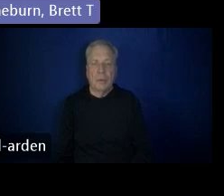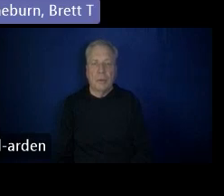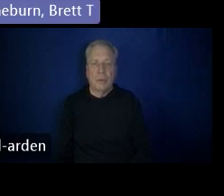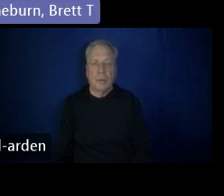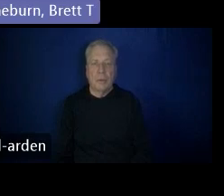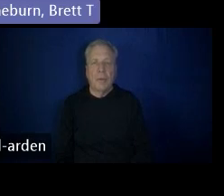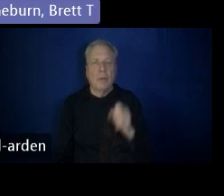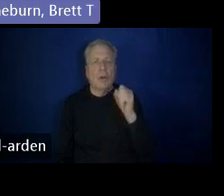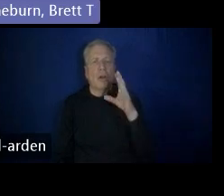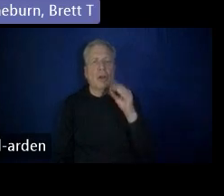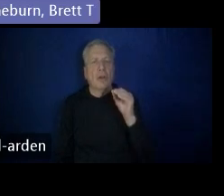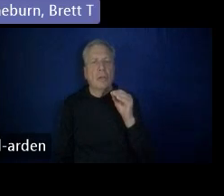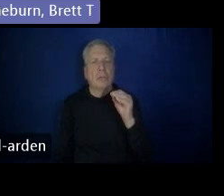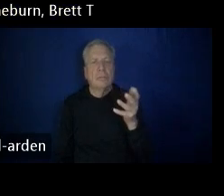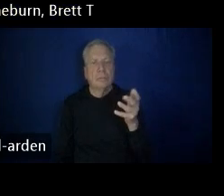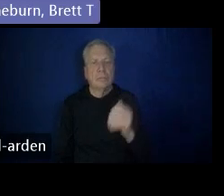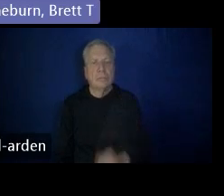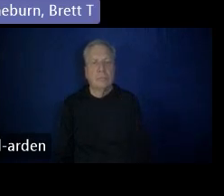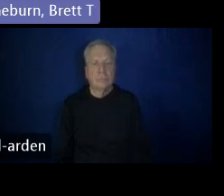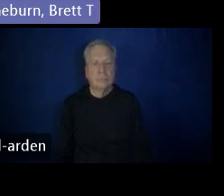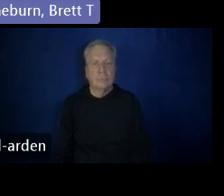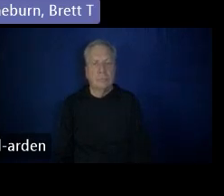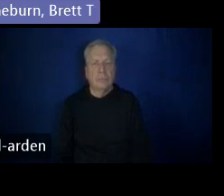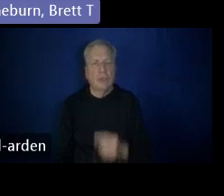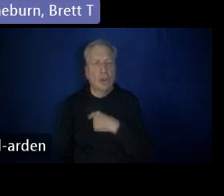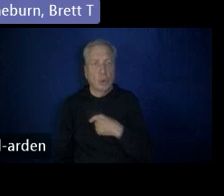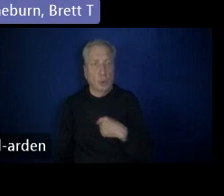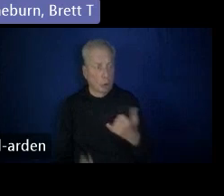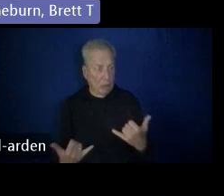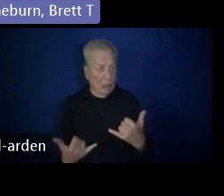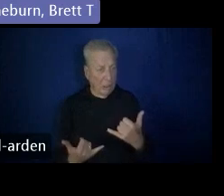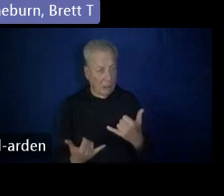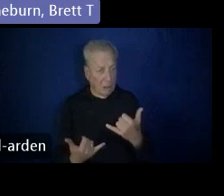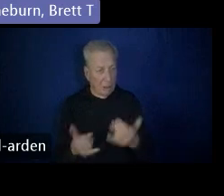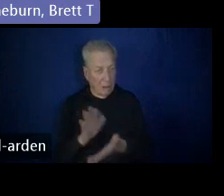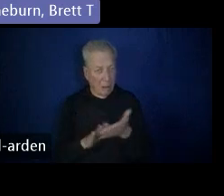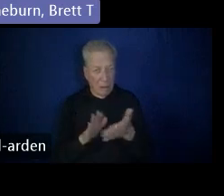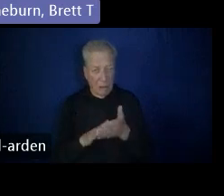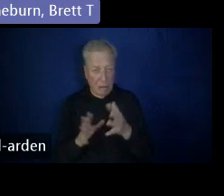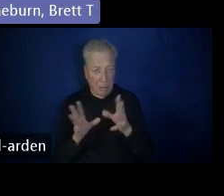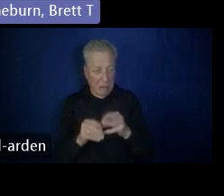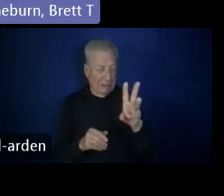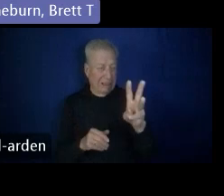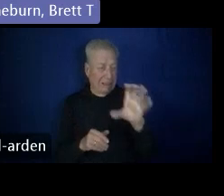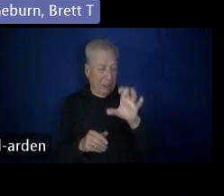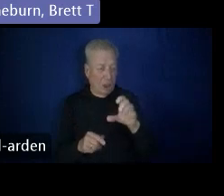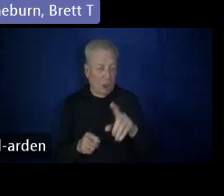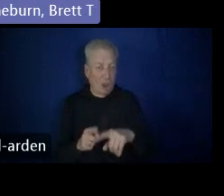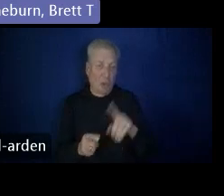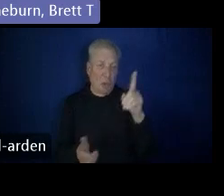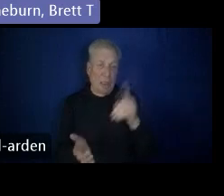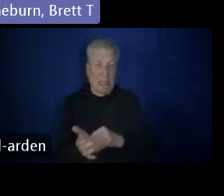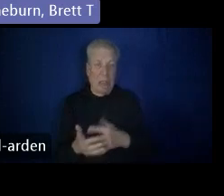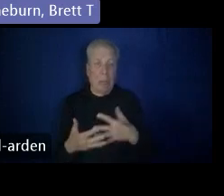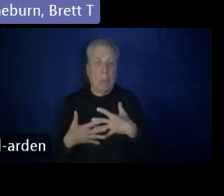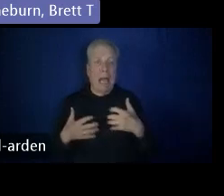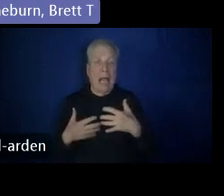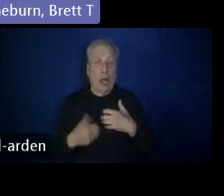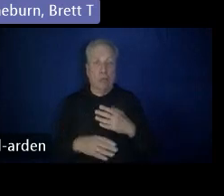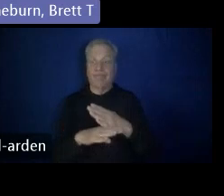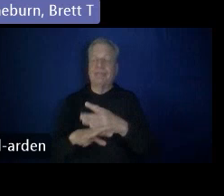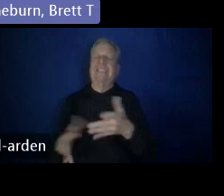Okay, so we currently manage about 600 to 1,000 bear jams every summer. And